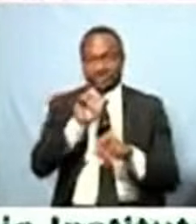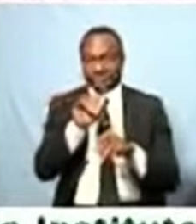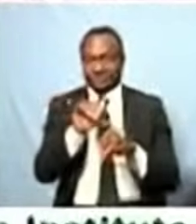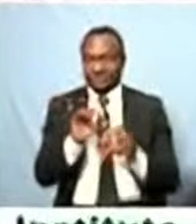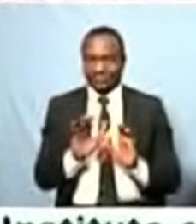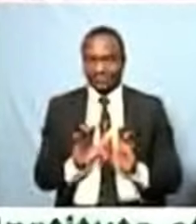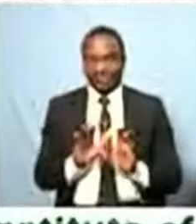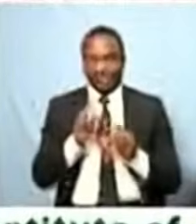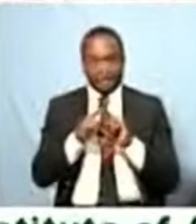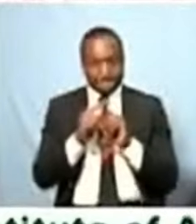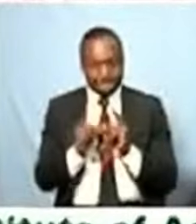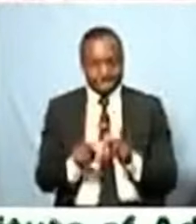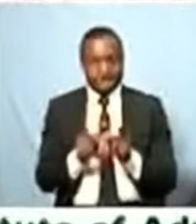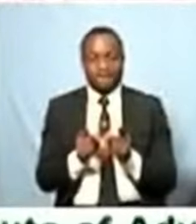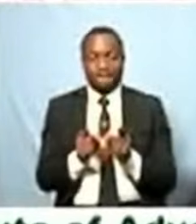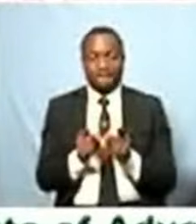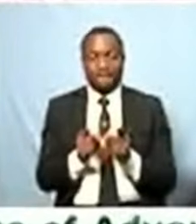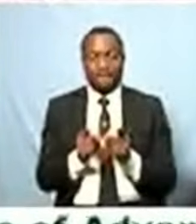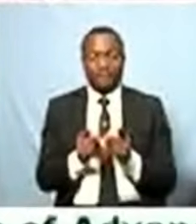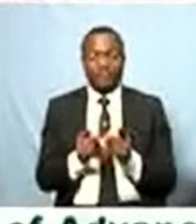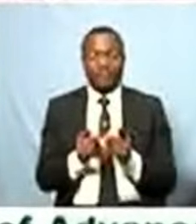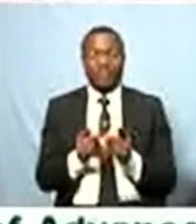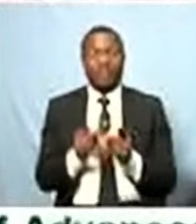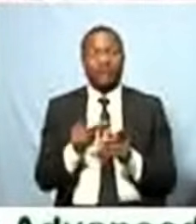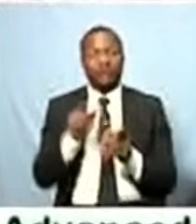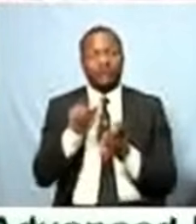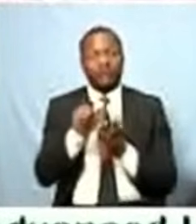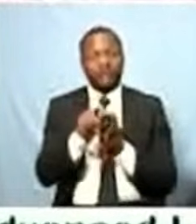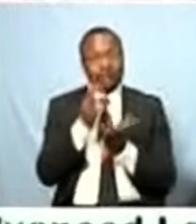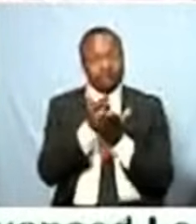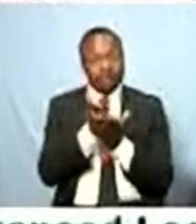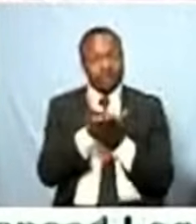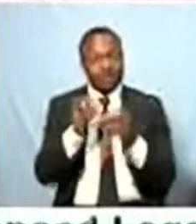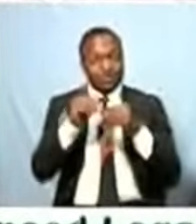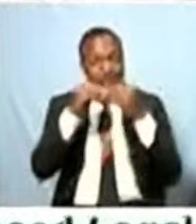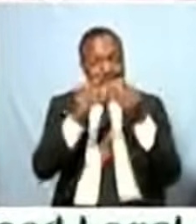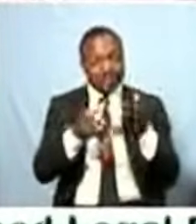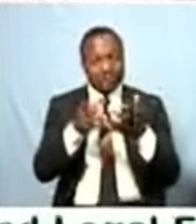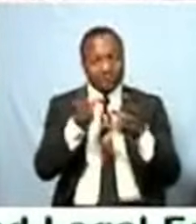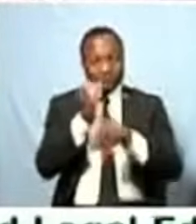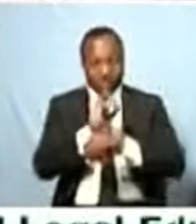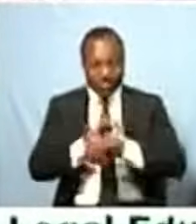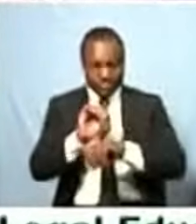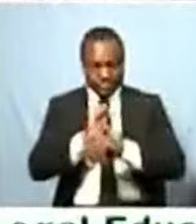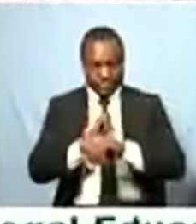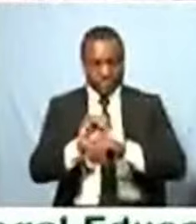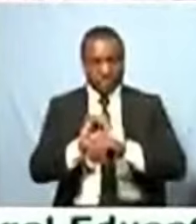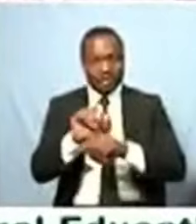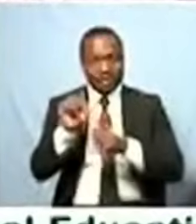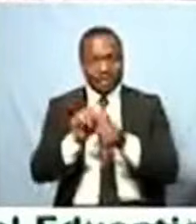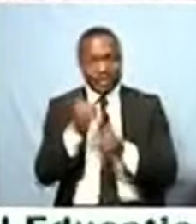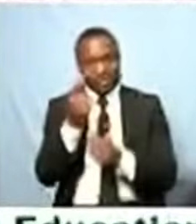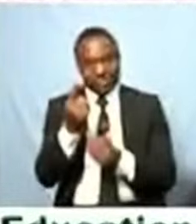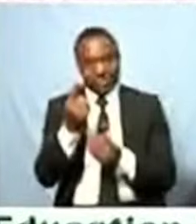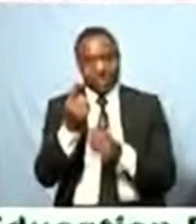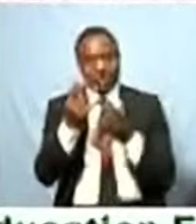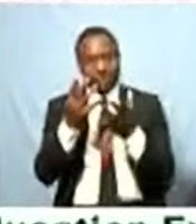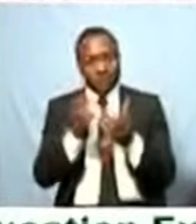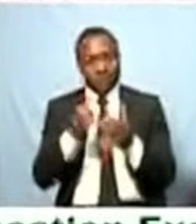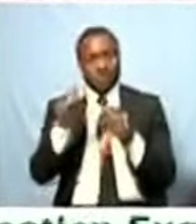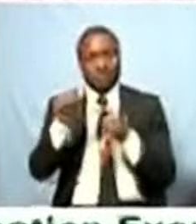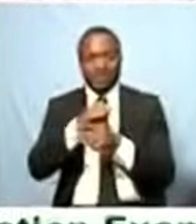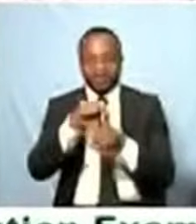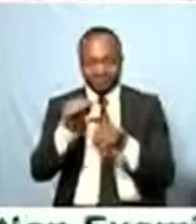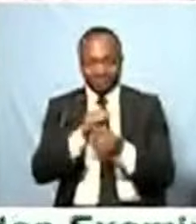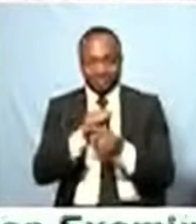bar, but the motion just seeks to provide equitable chances by everyone who seeks to